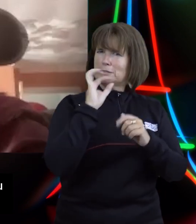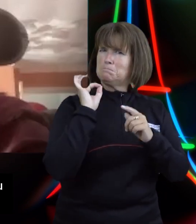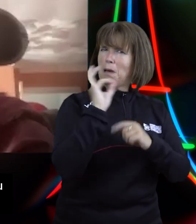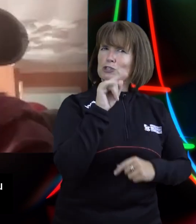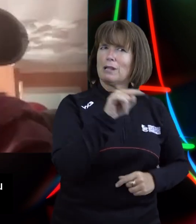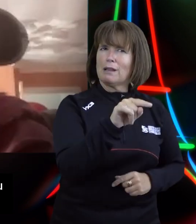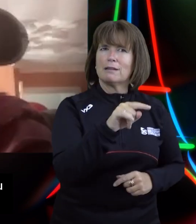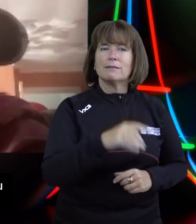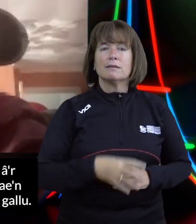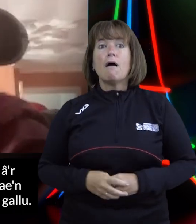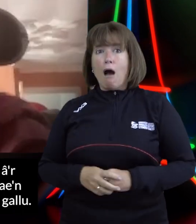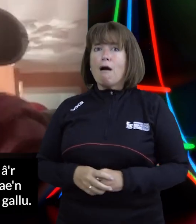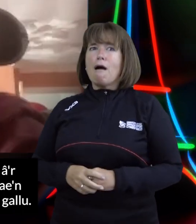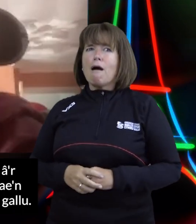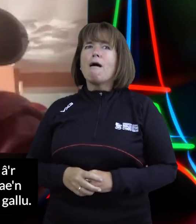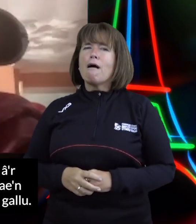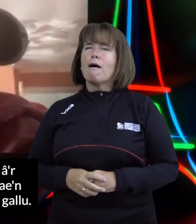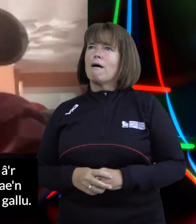the Paralympics.